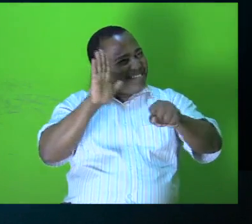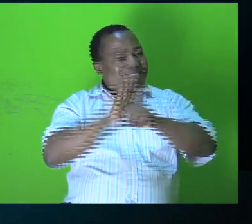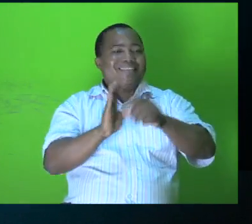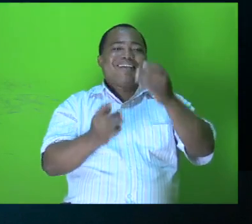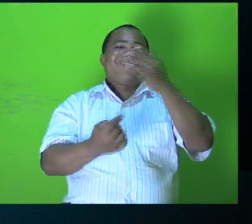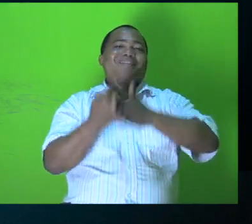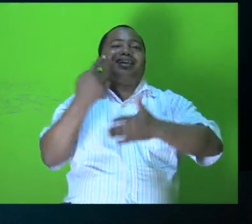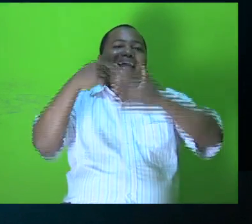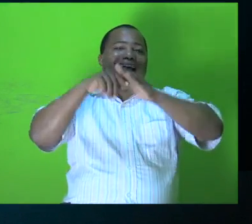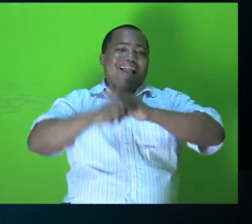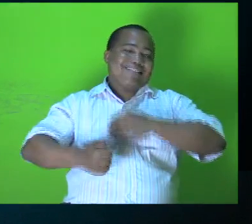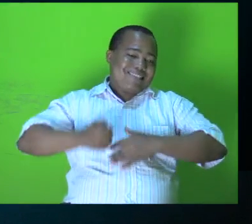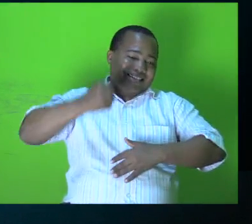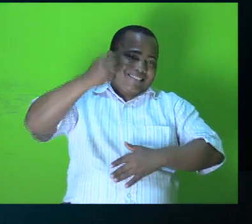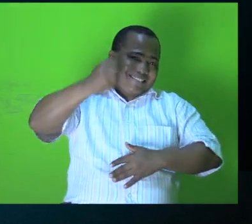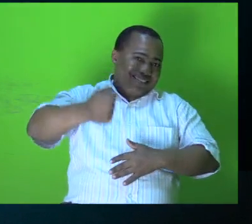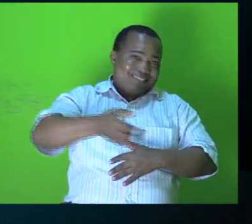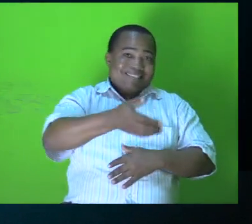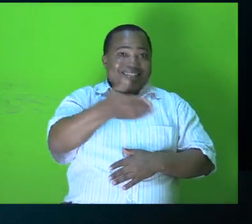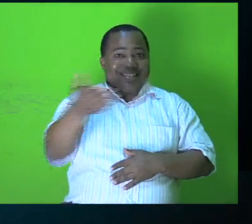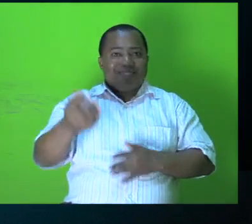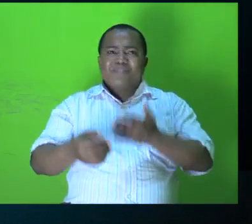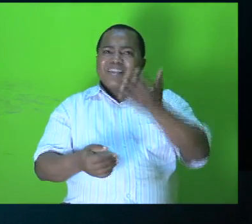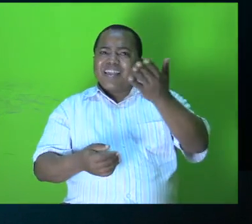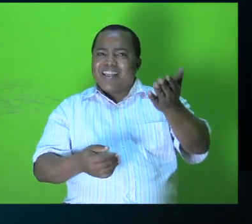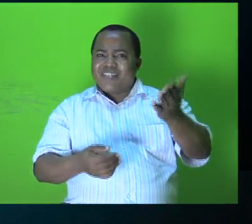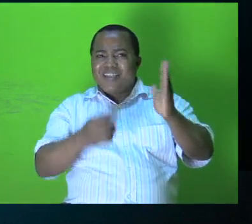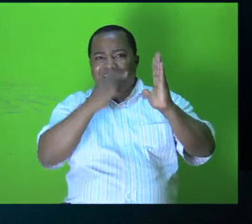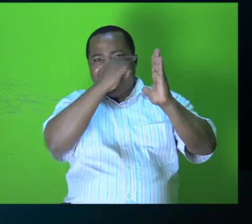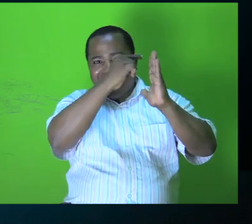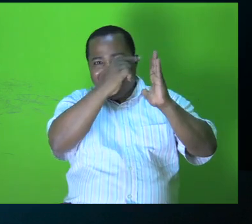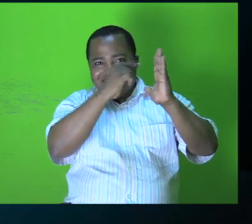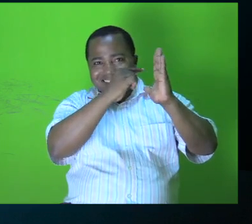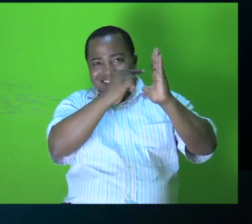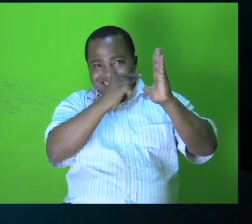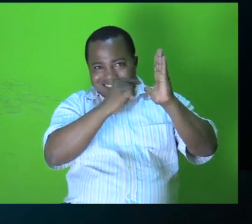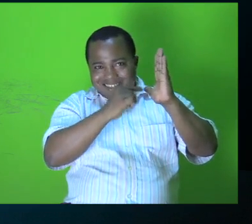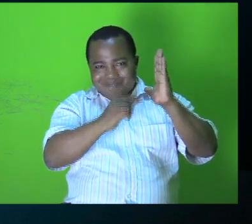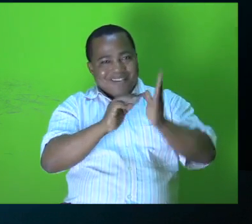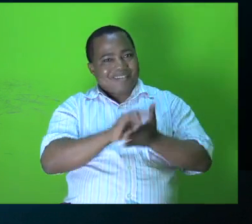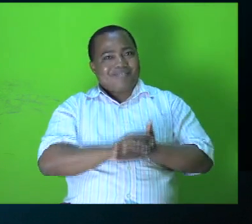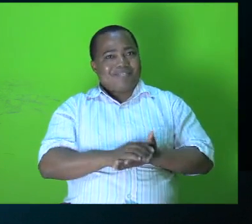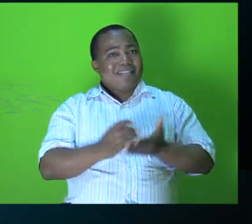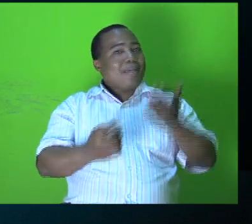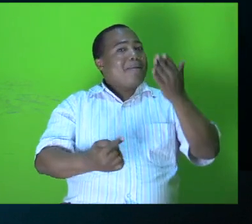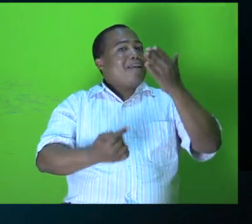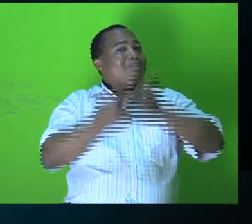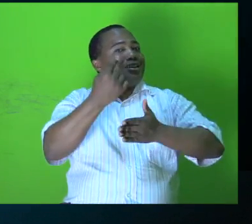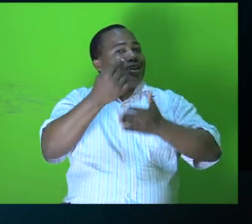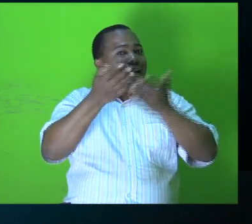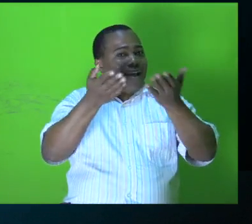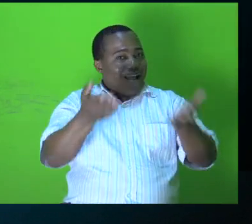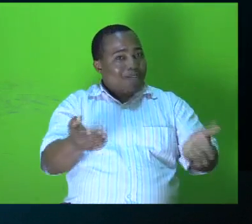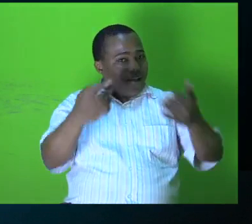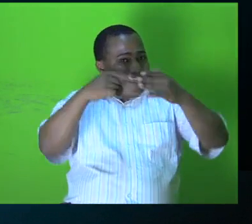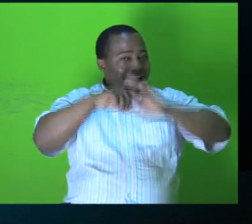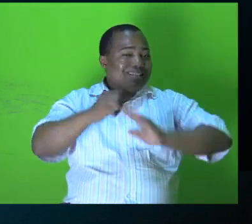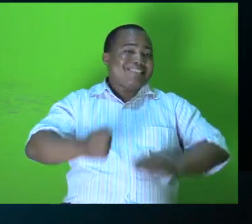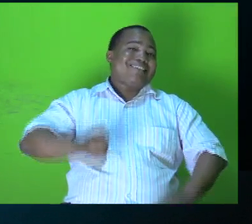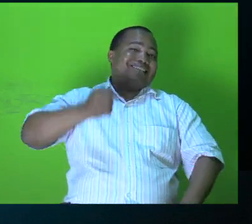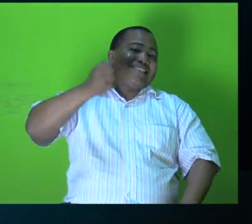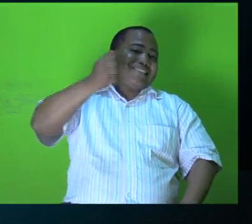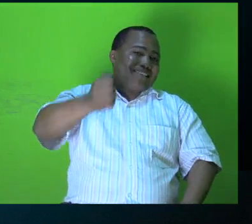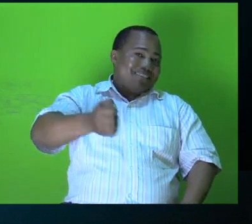stage. Can you identify the occasions taking place in this